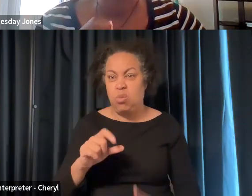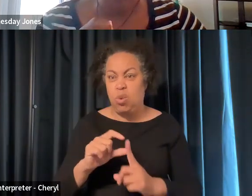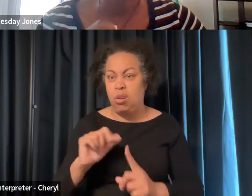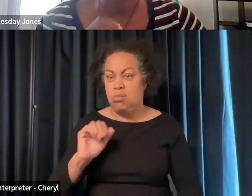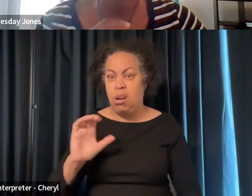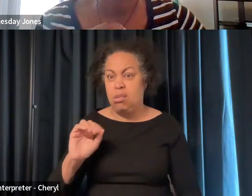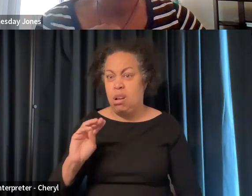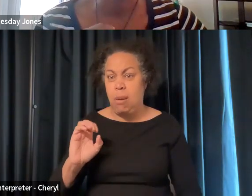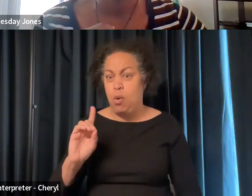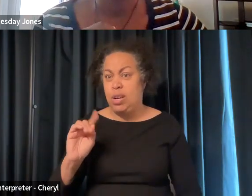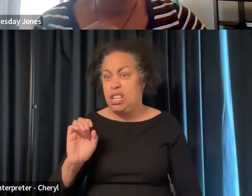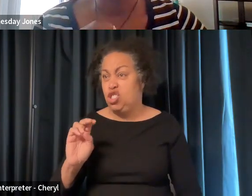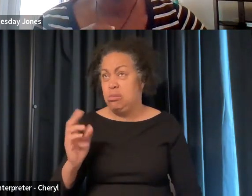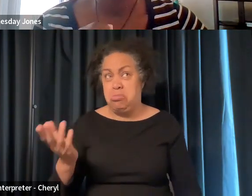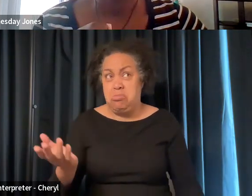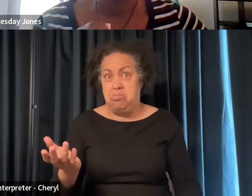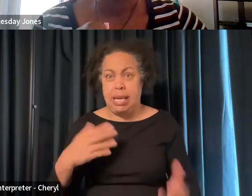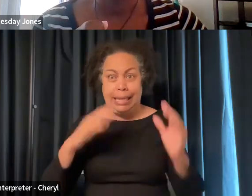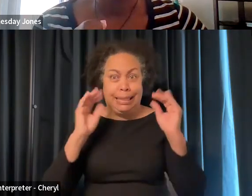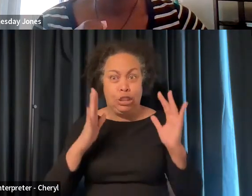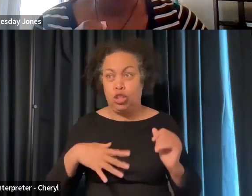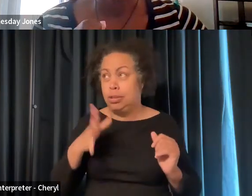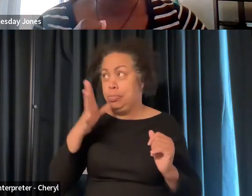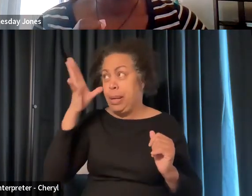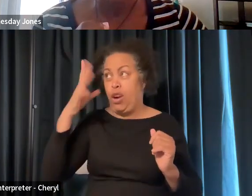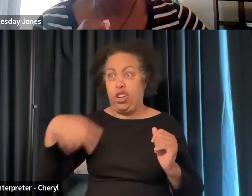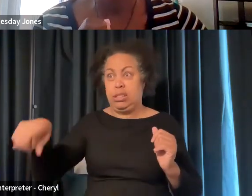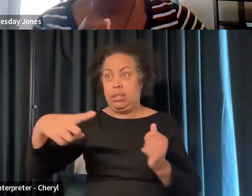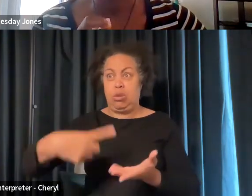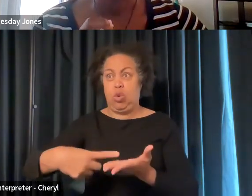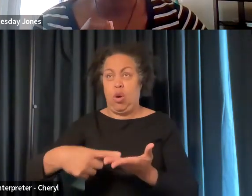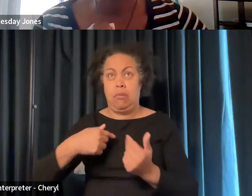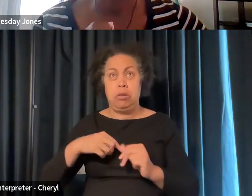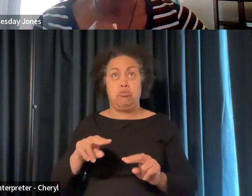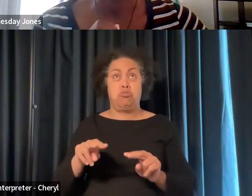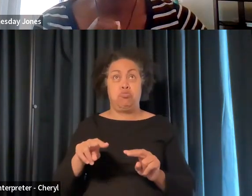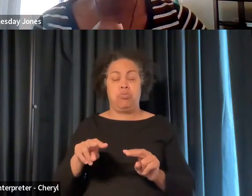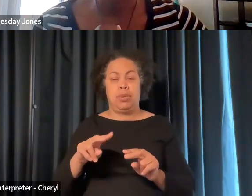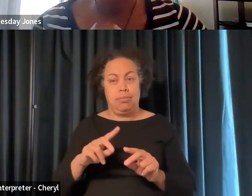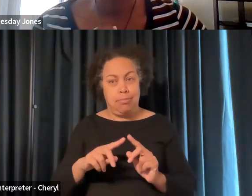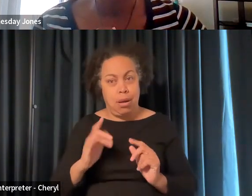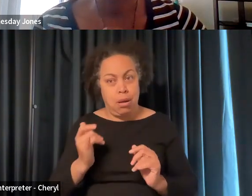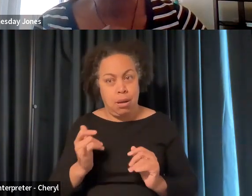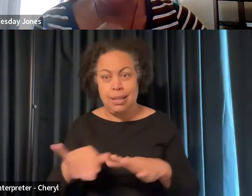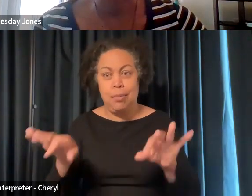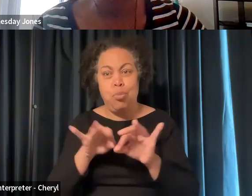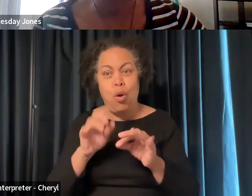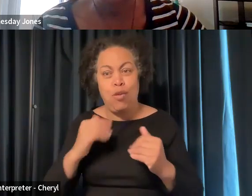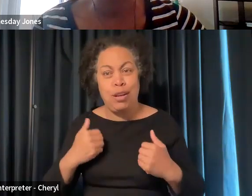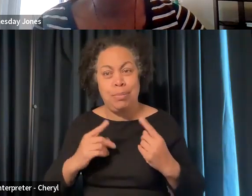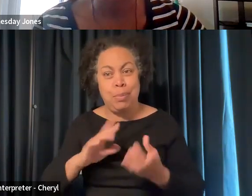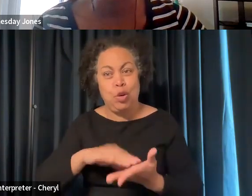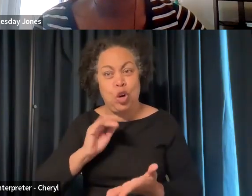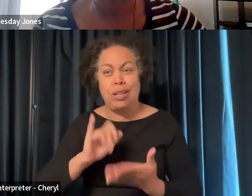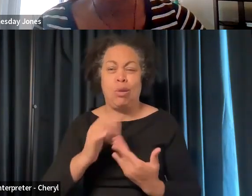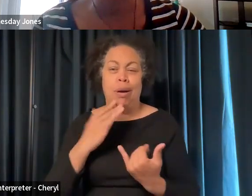and my parents were talking, and I now recognize that that's something that's really important for youth to learn, and so I'm passionate